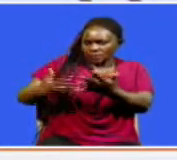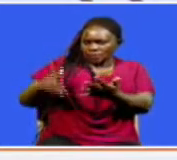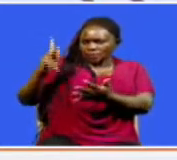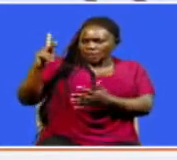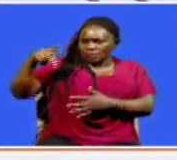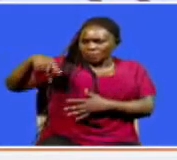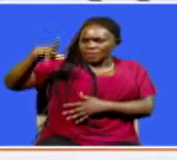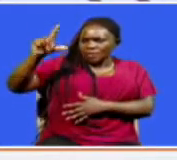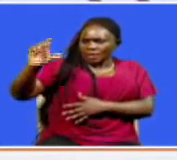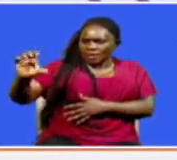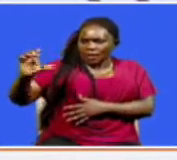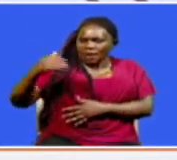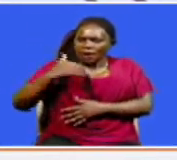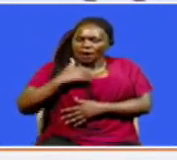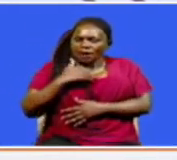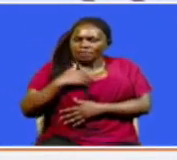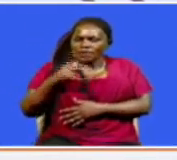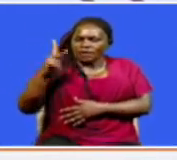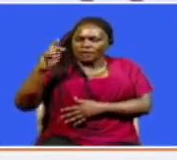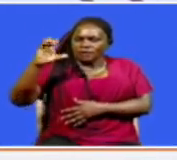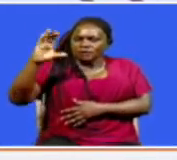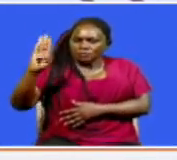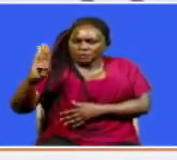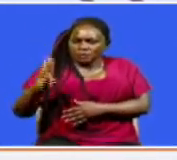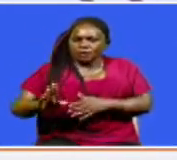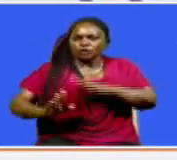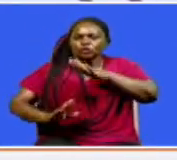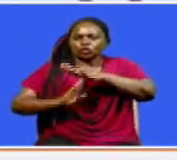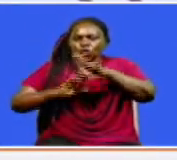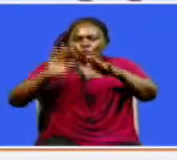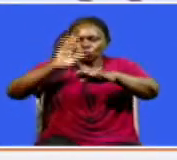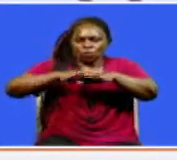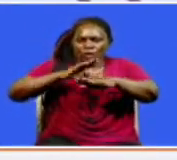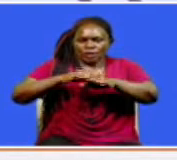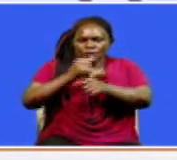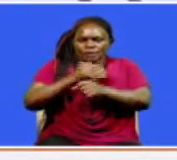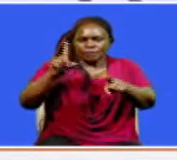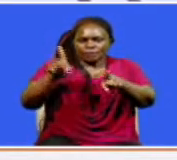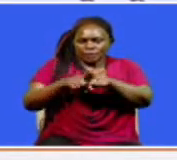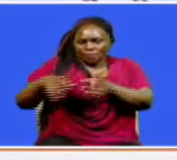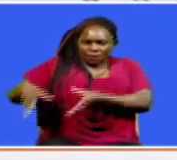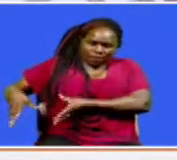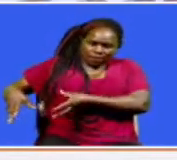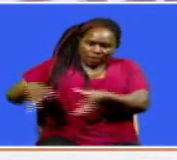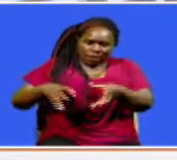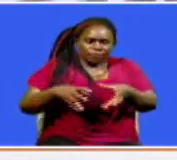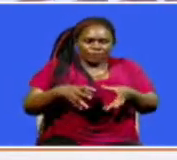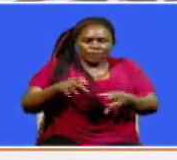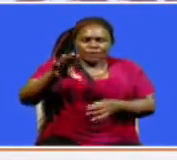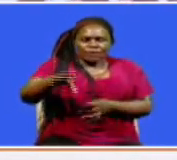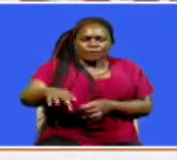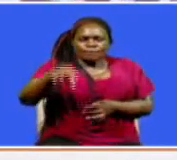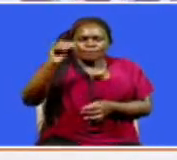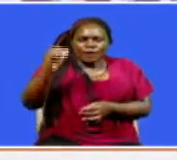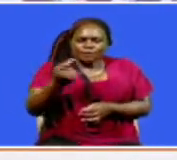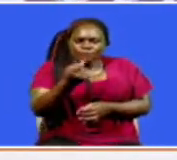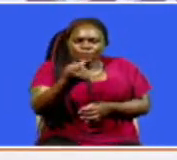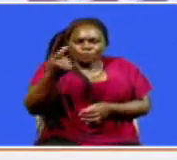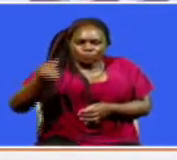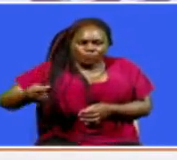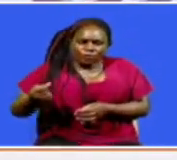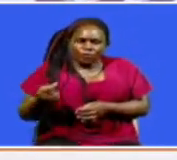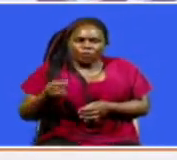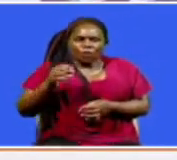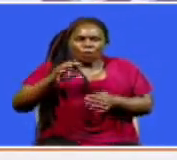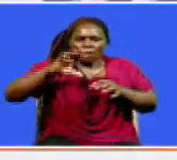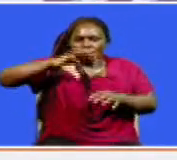KPL, we have got KCB that is doing very well. And if you look at rugby, you still will find a few banks. If you look